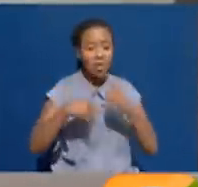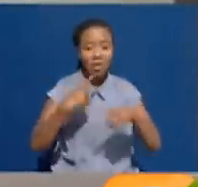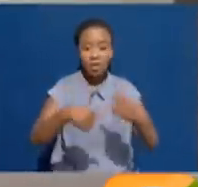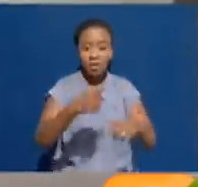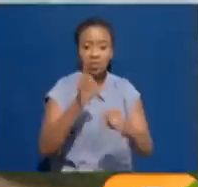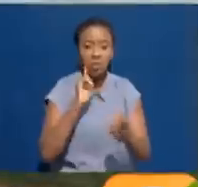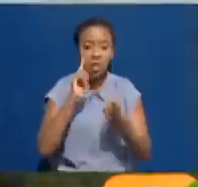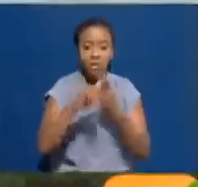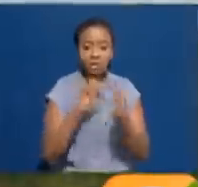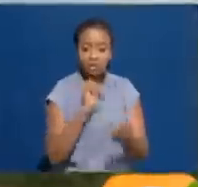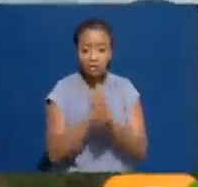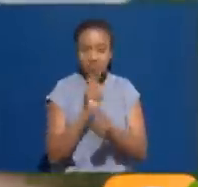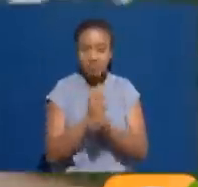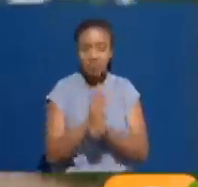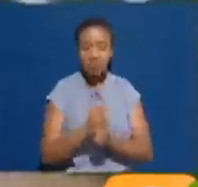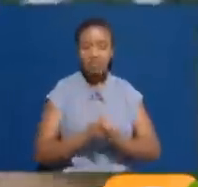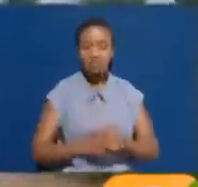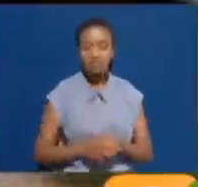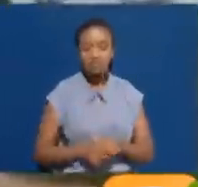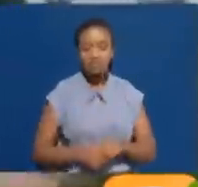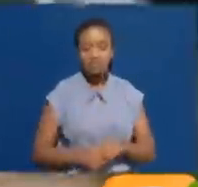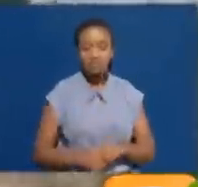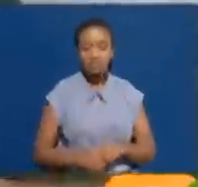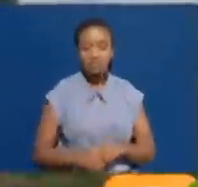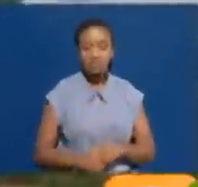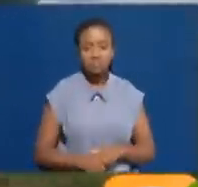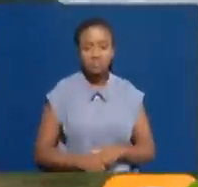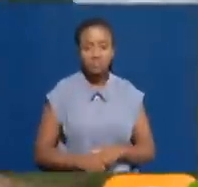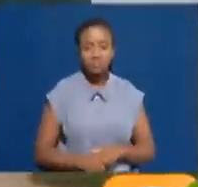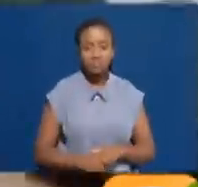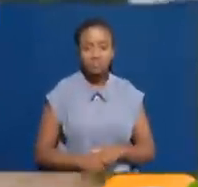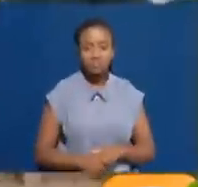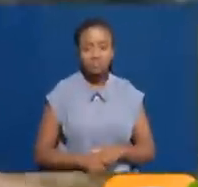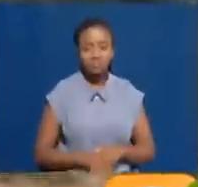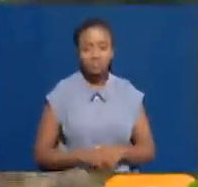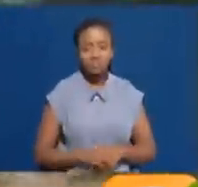December with varying degrees of intensity. Brenda Wanga, Citizen TV.